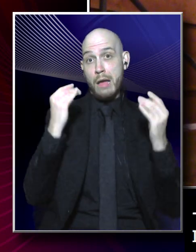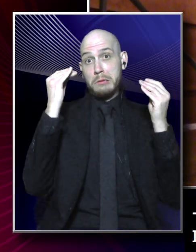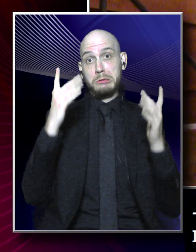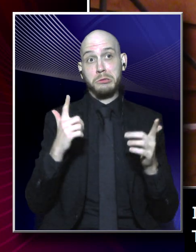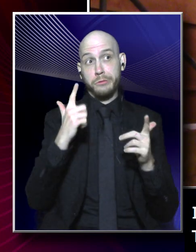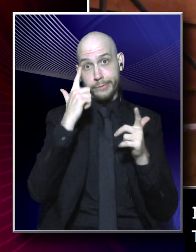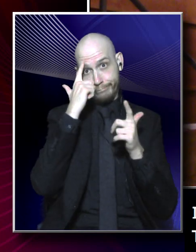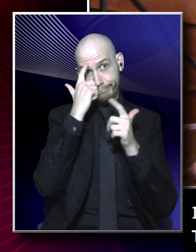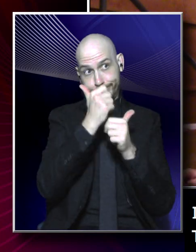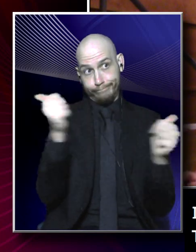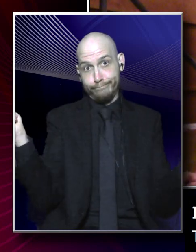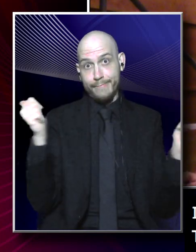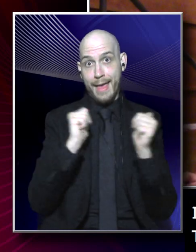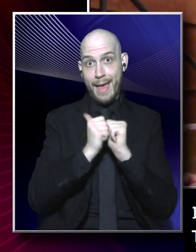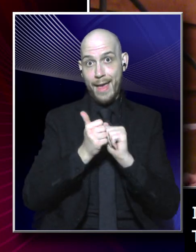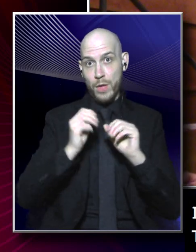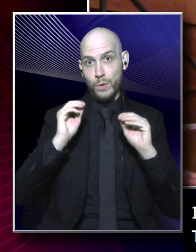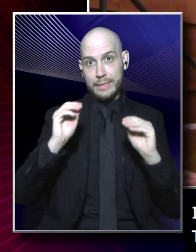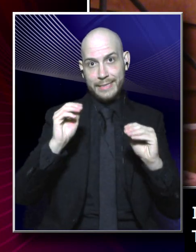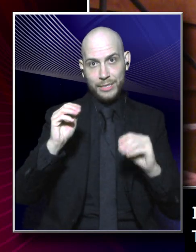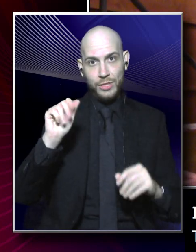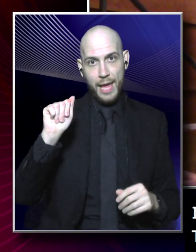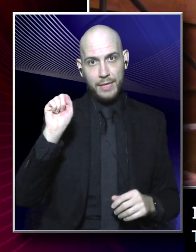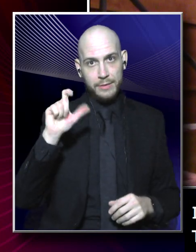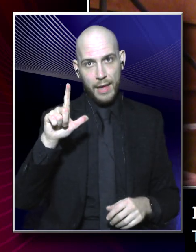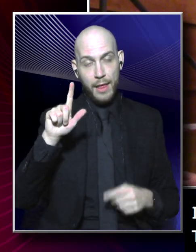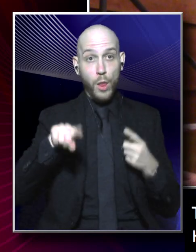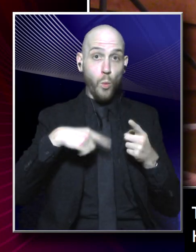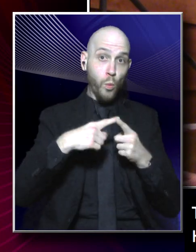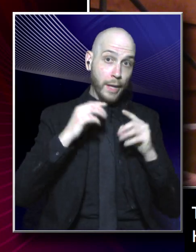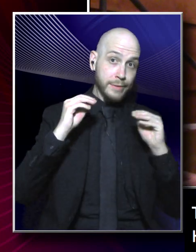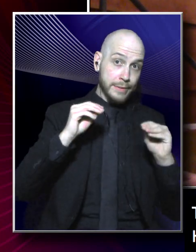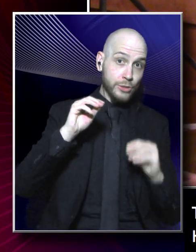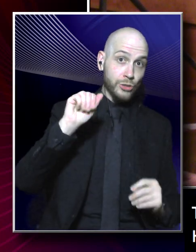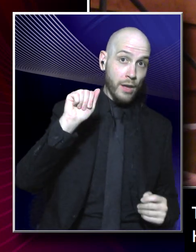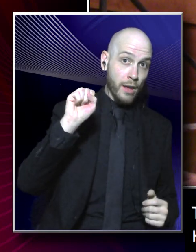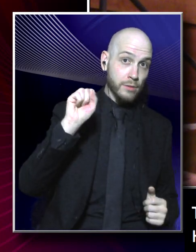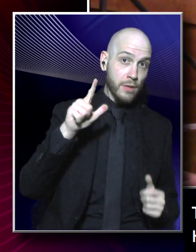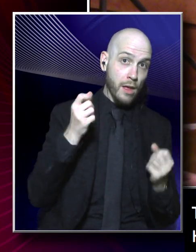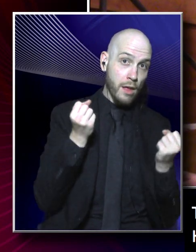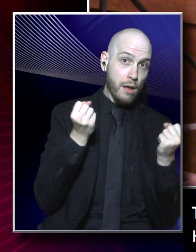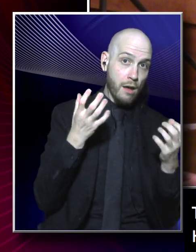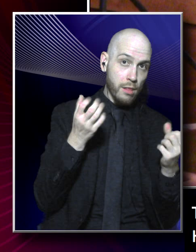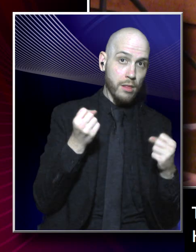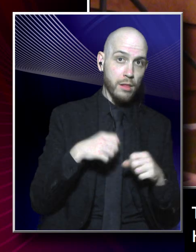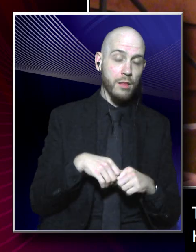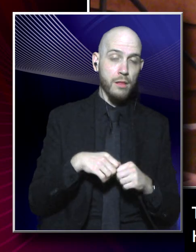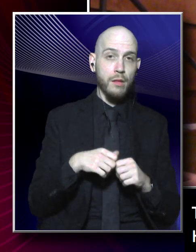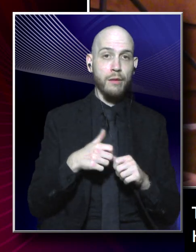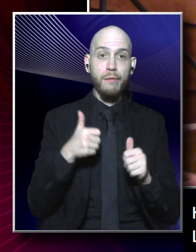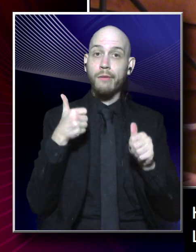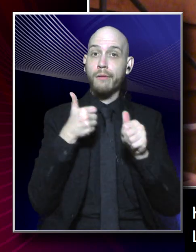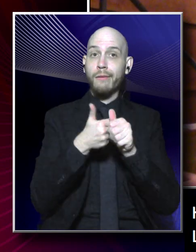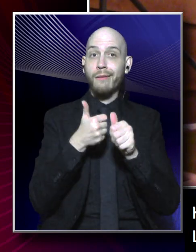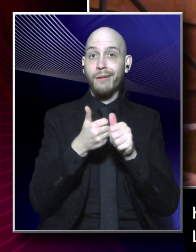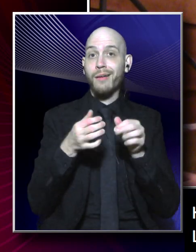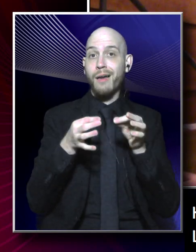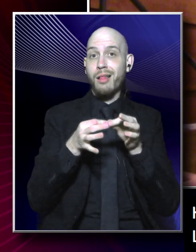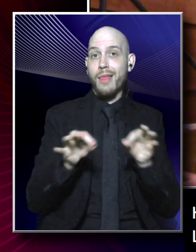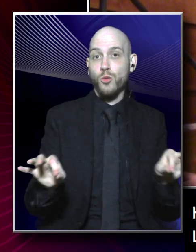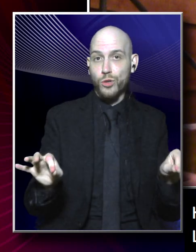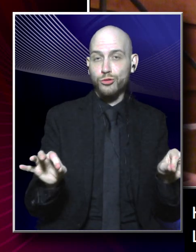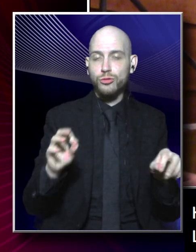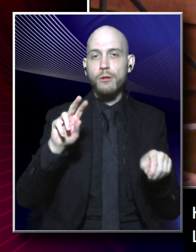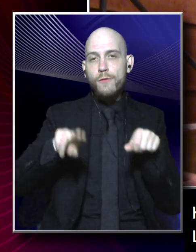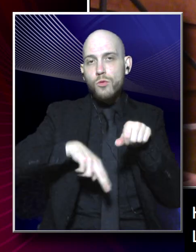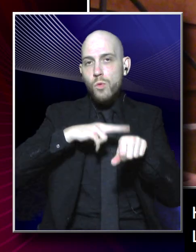to decide how they're going to teach ASL and when. And it's a language. With every language, there are best